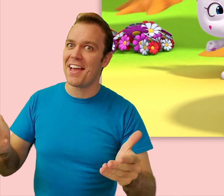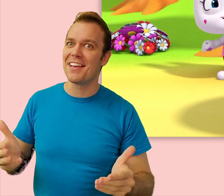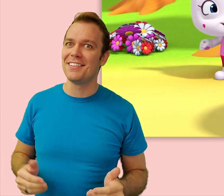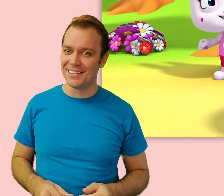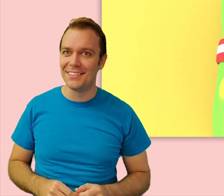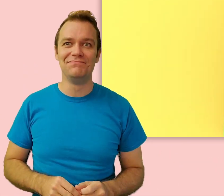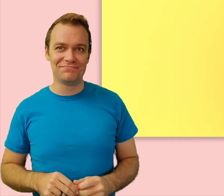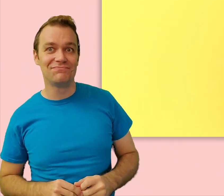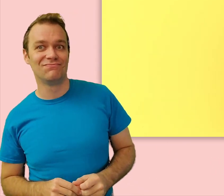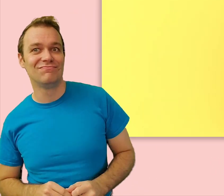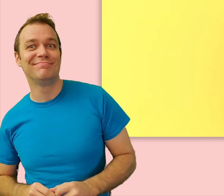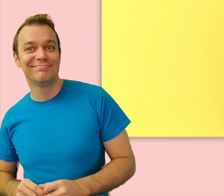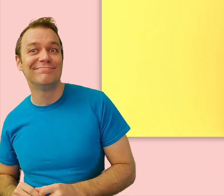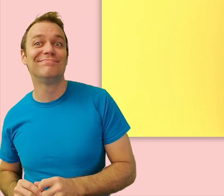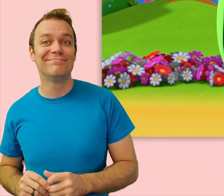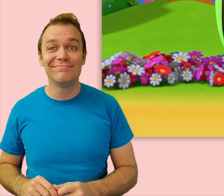on.